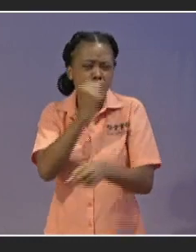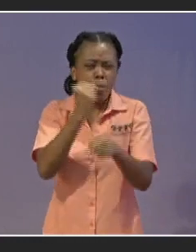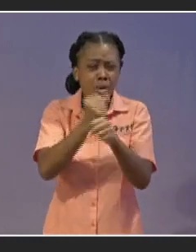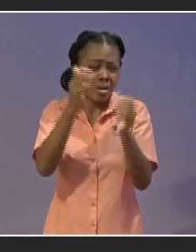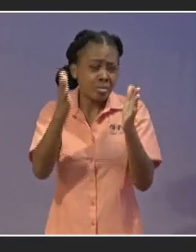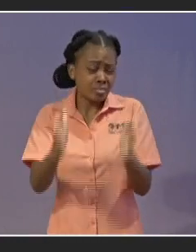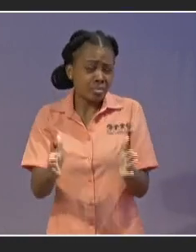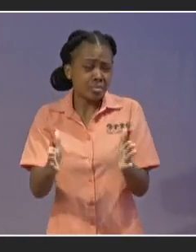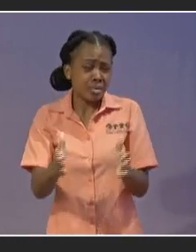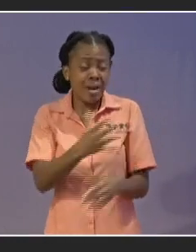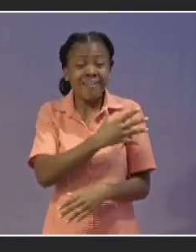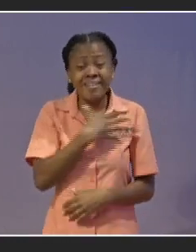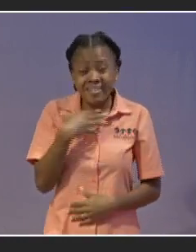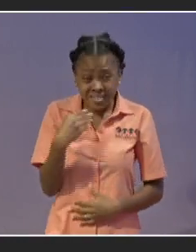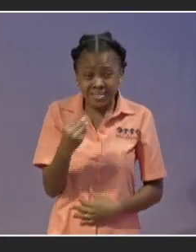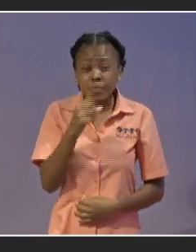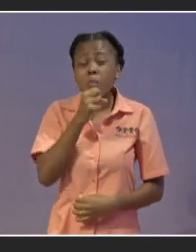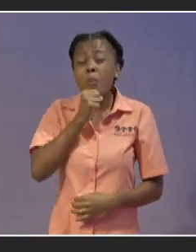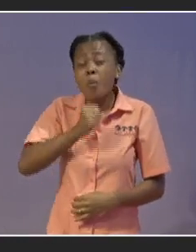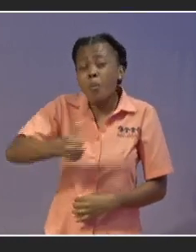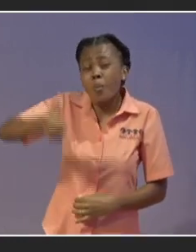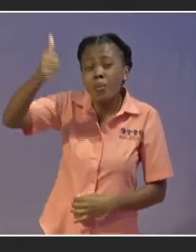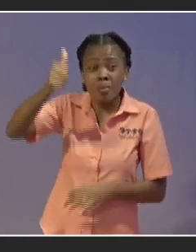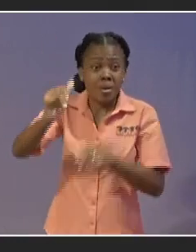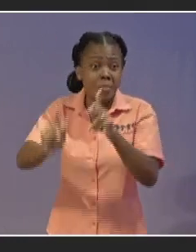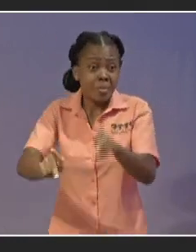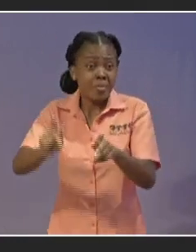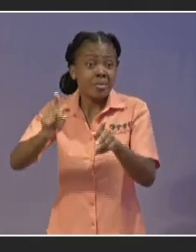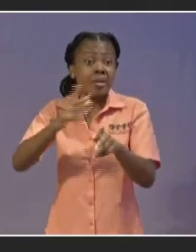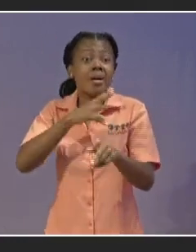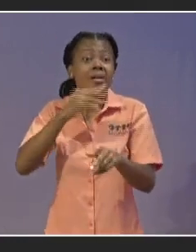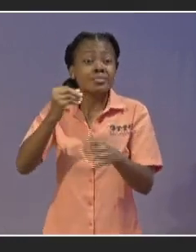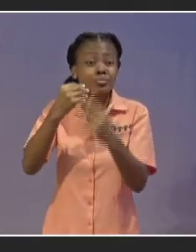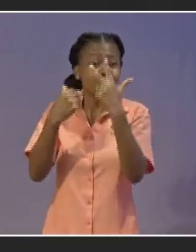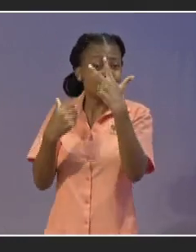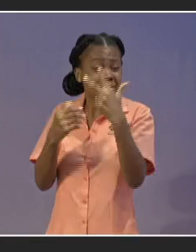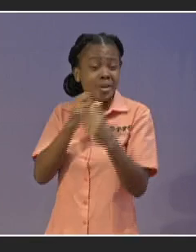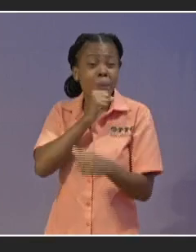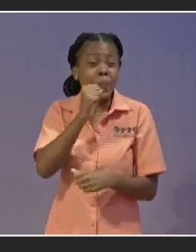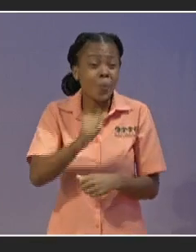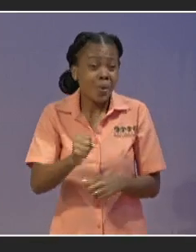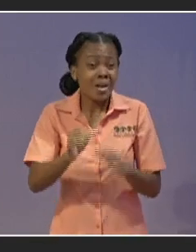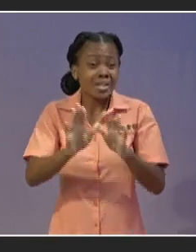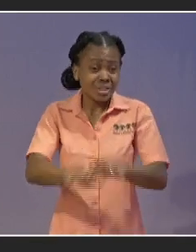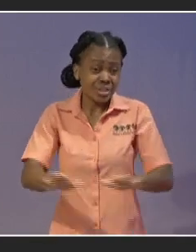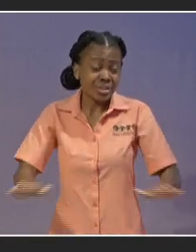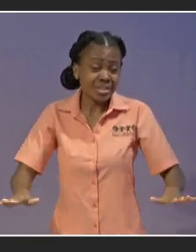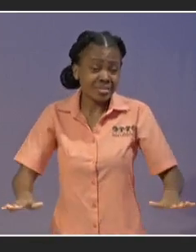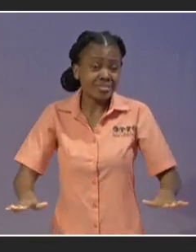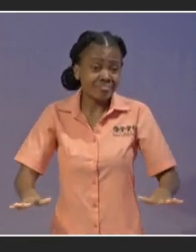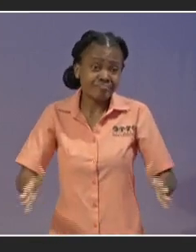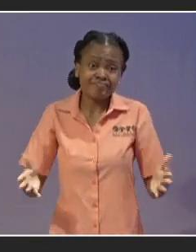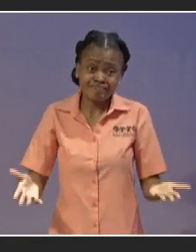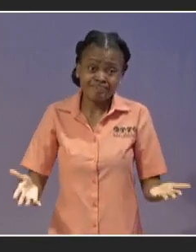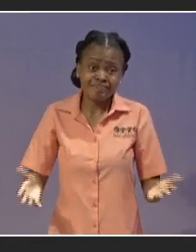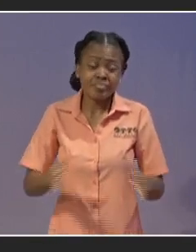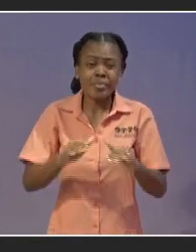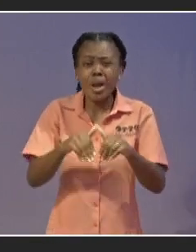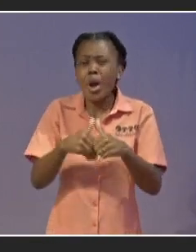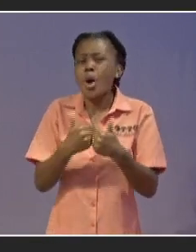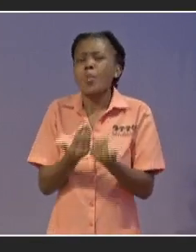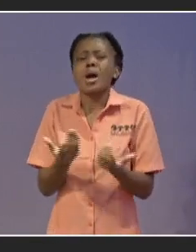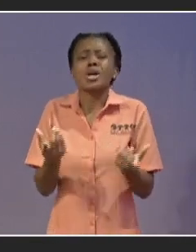person and that 3-year-old child, that 2-year-old child. And the main way to do that protection is also to have